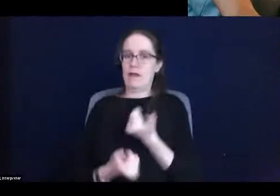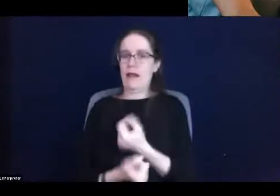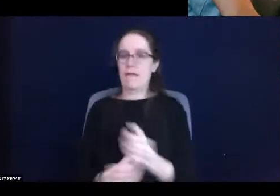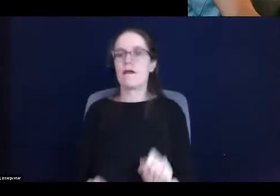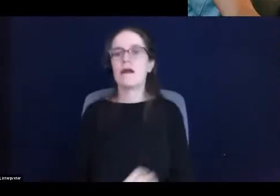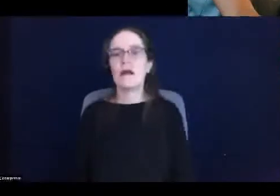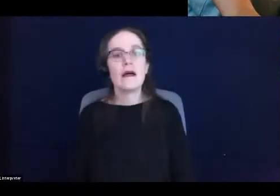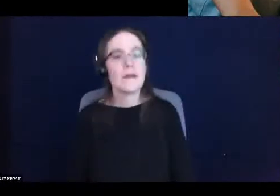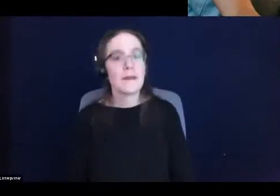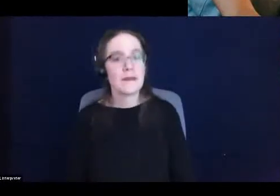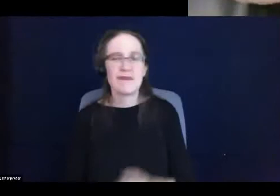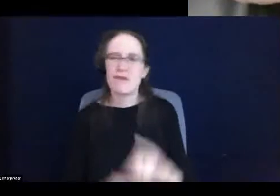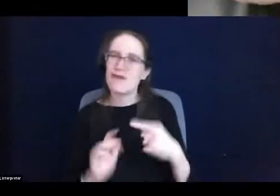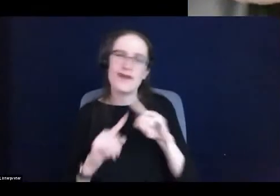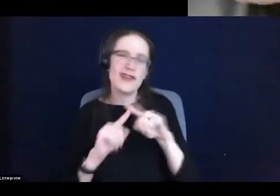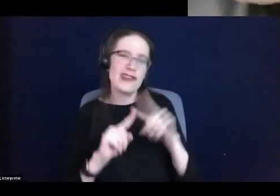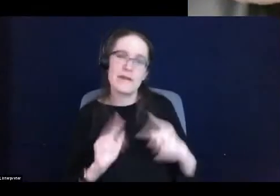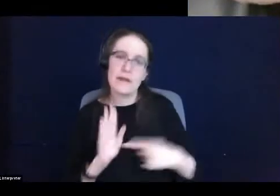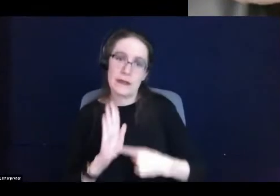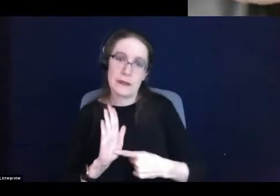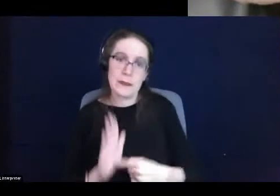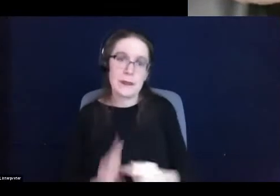And those are just examples.